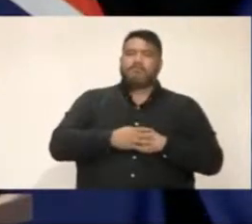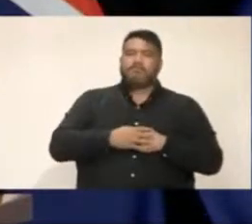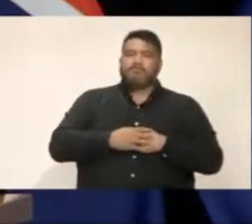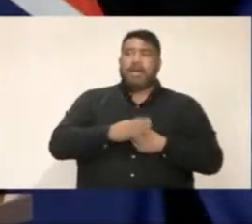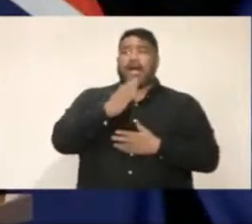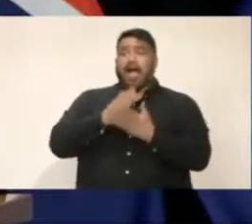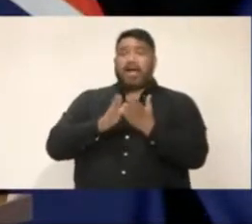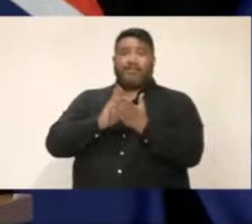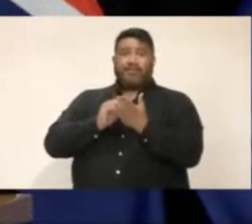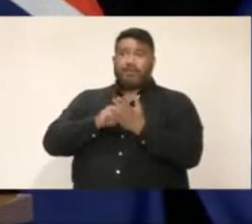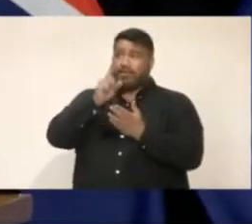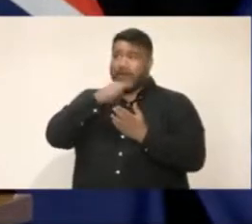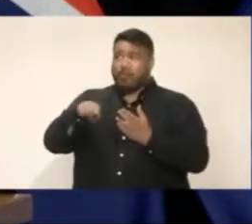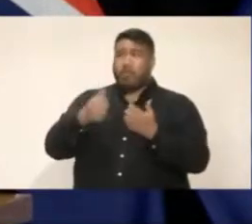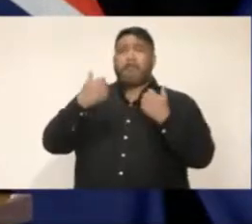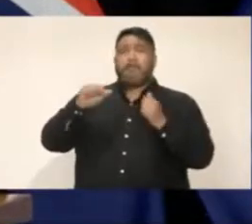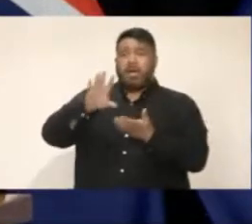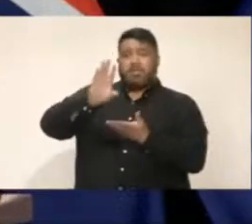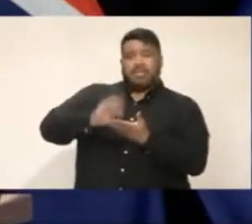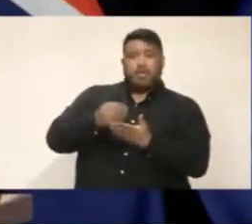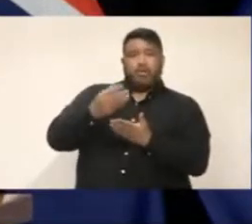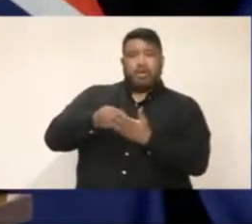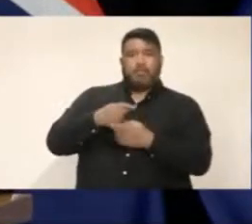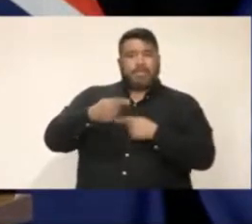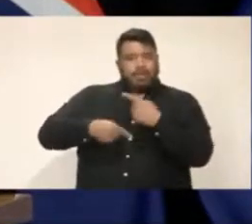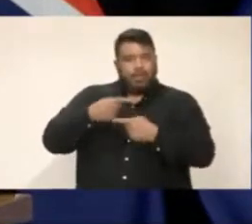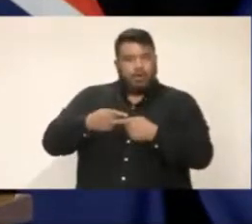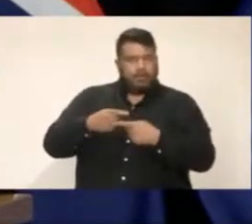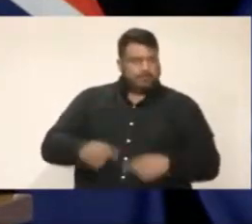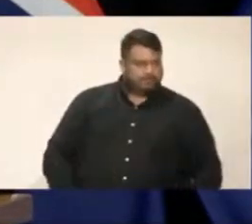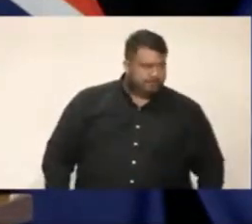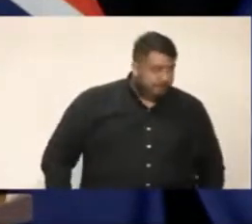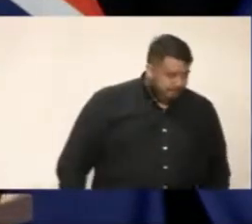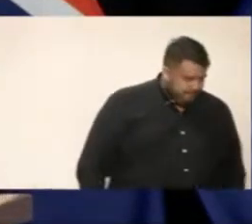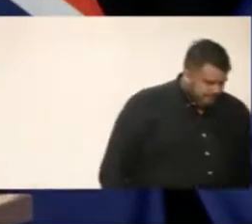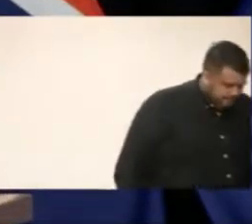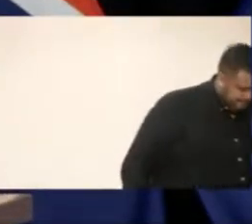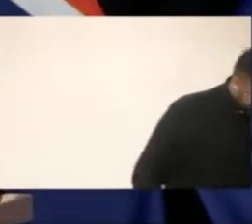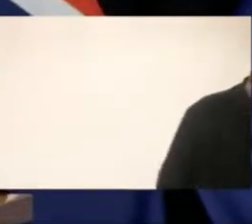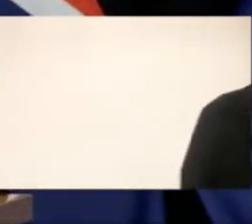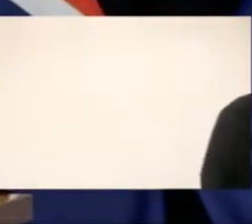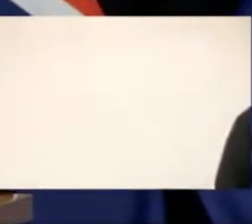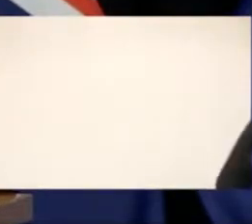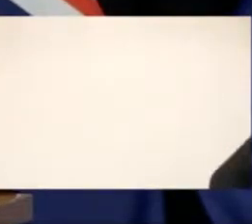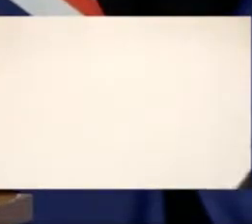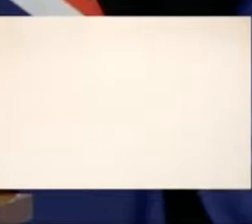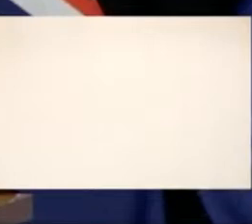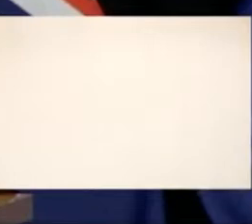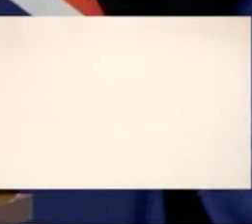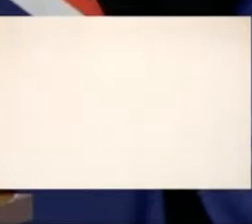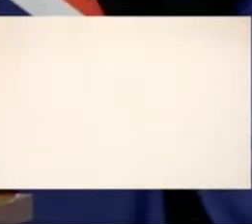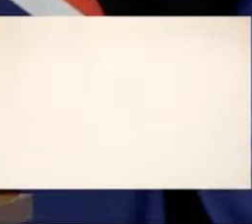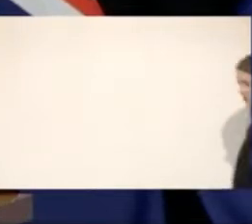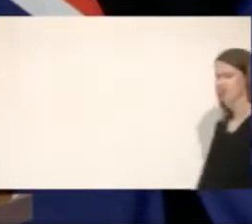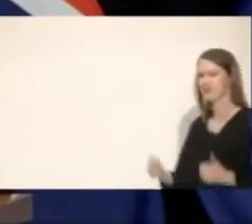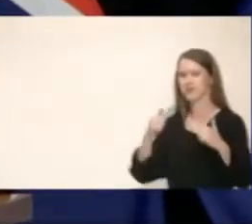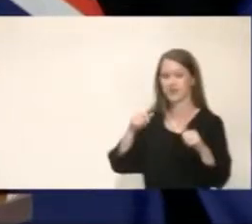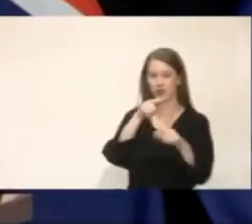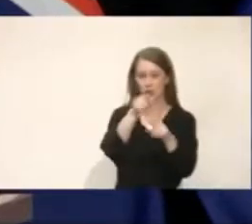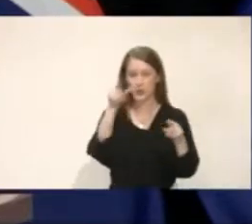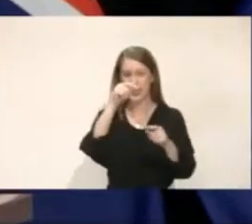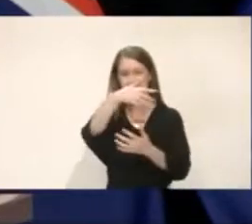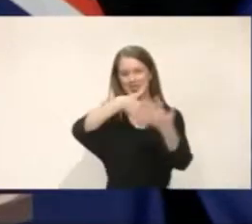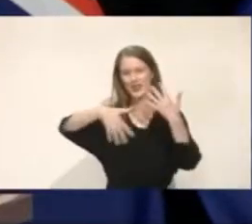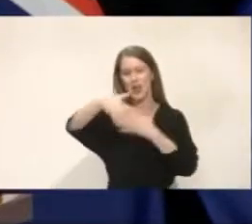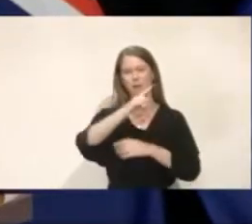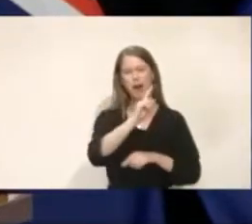Zealand using the app. Thank you, and keep it up this weekend too. And people are now able to see one another socially, but again, if you're in